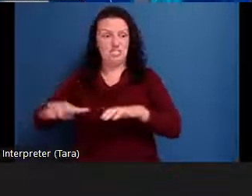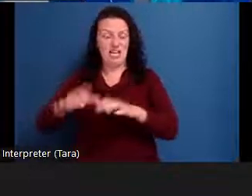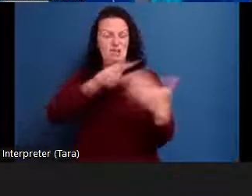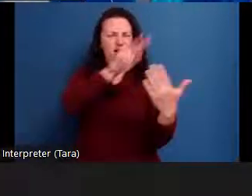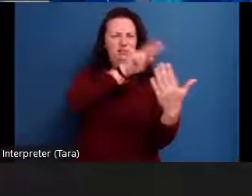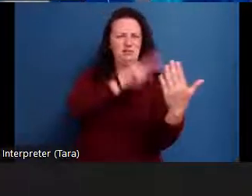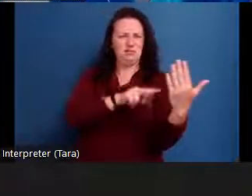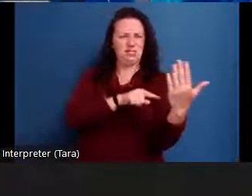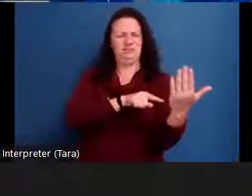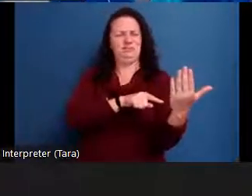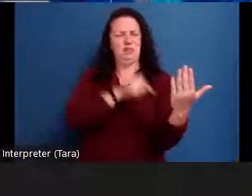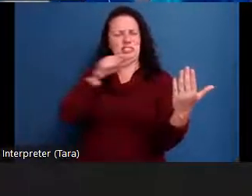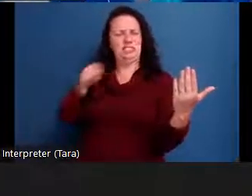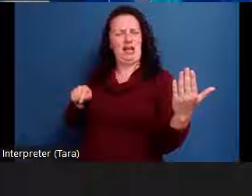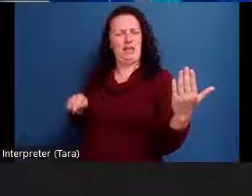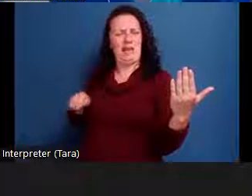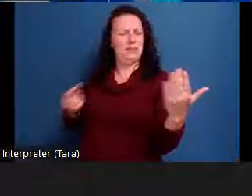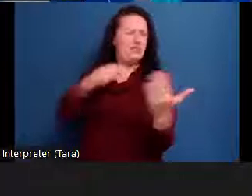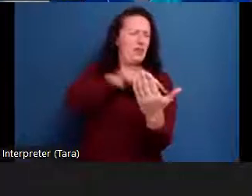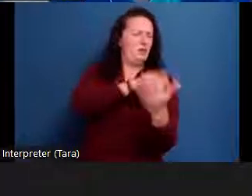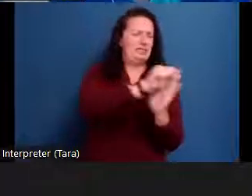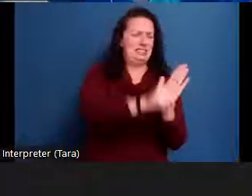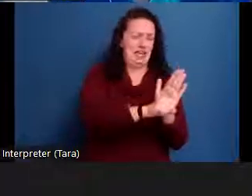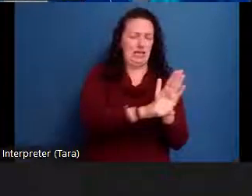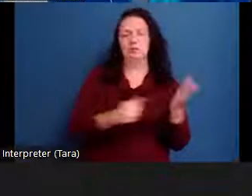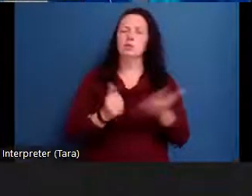I appreciate that that would give clarity to the work we're doing.